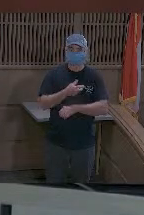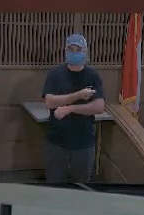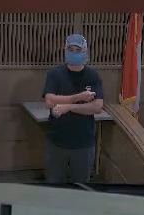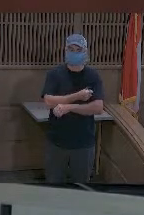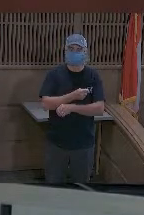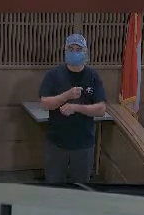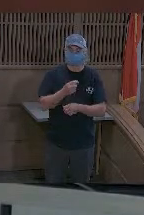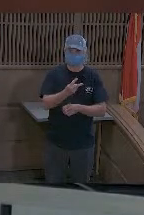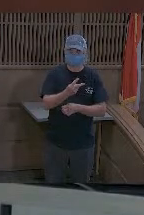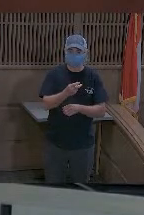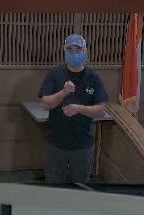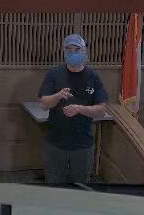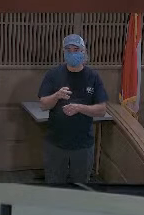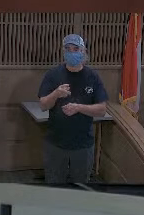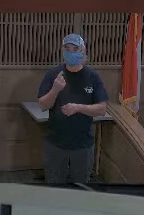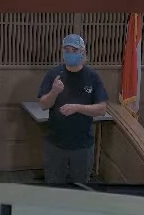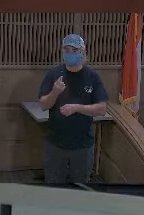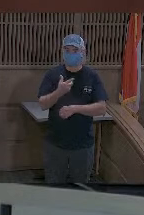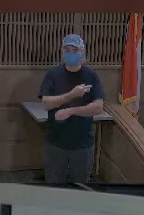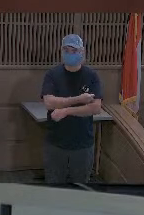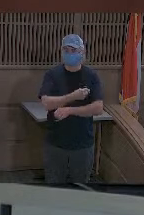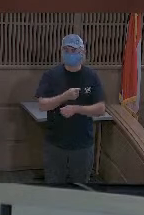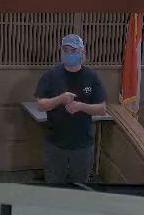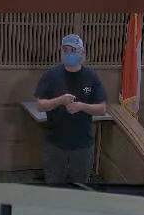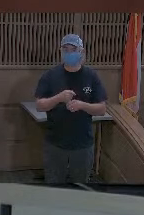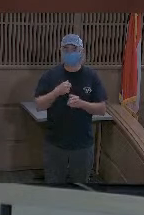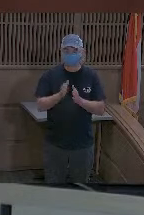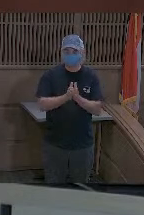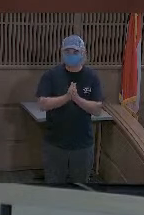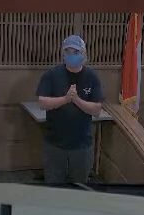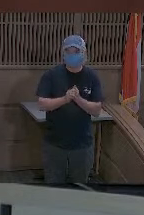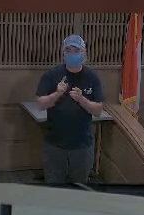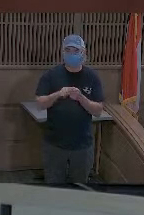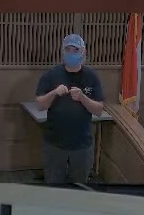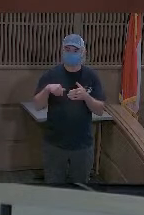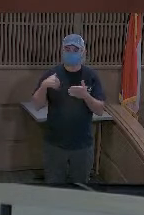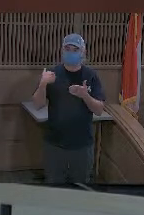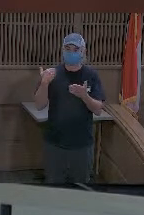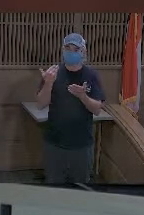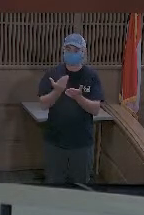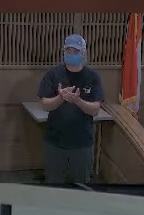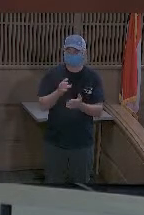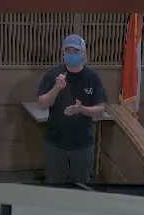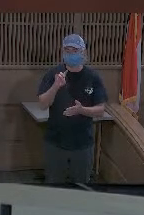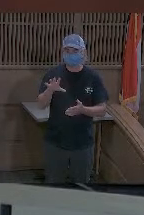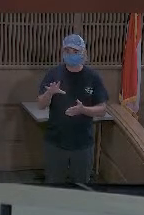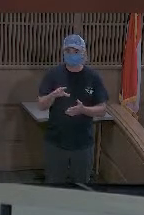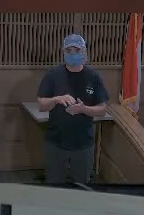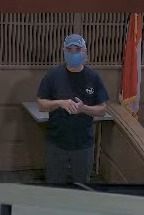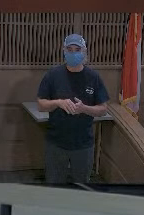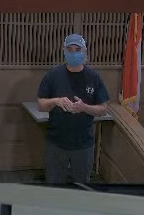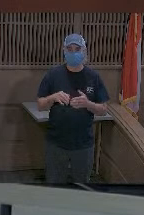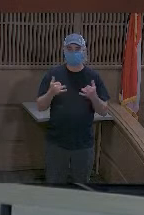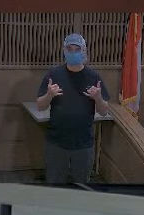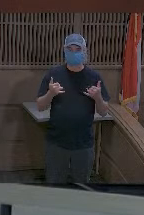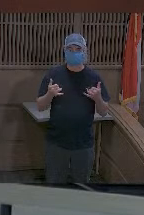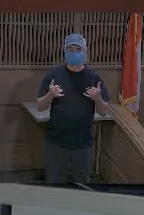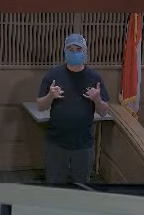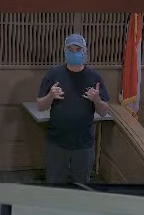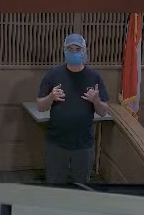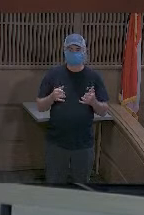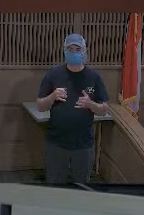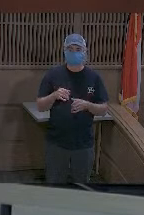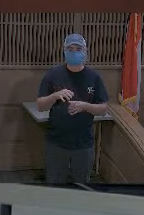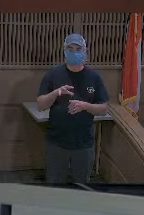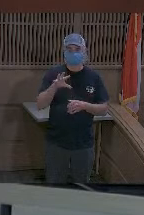vaccinated. And as we strive to reach 75% by New Year's Day, we are now 50%